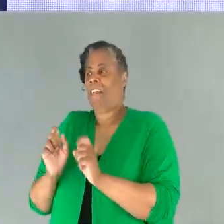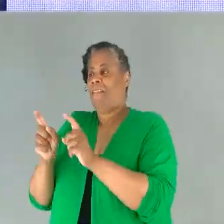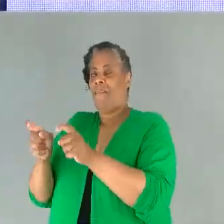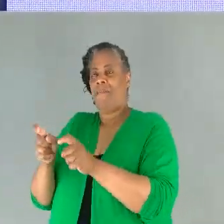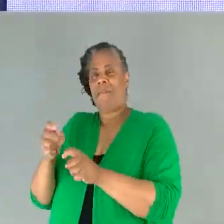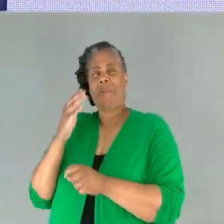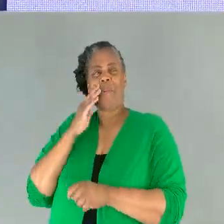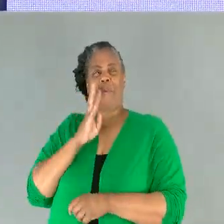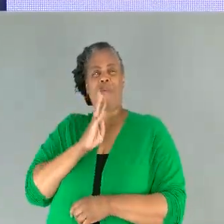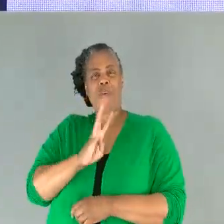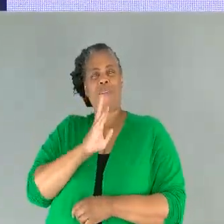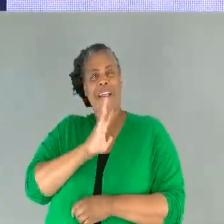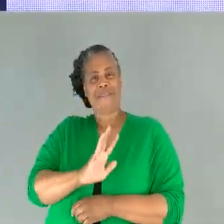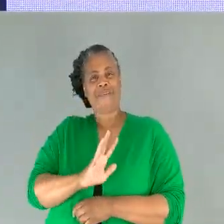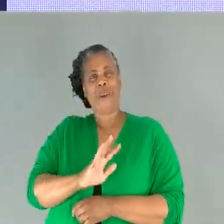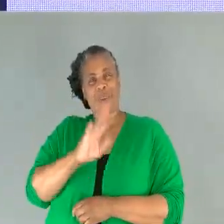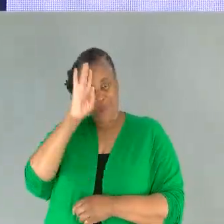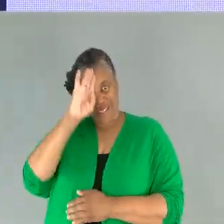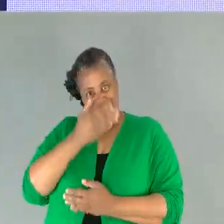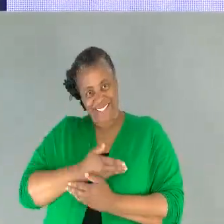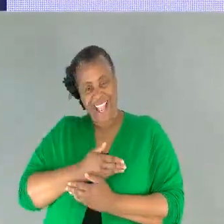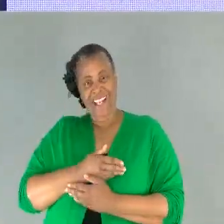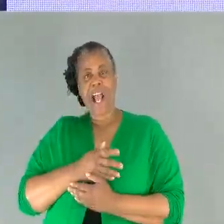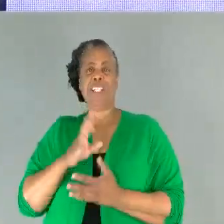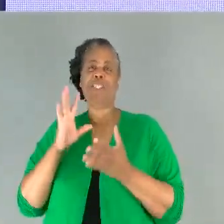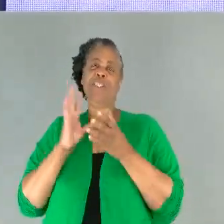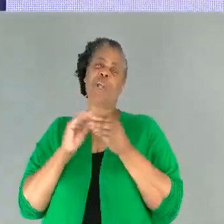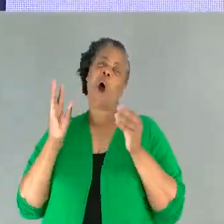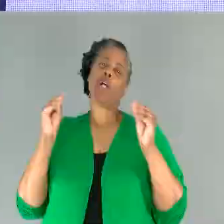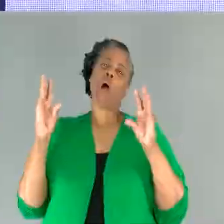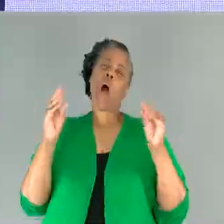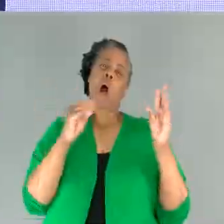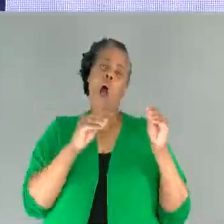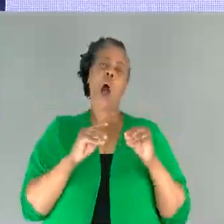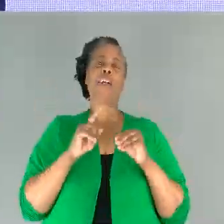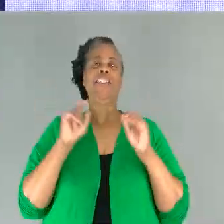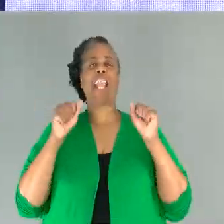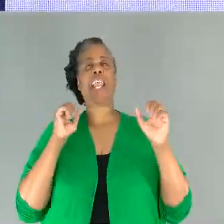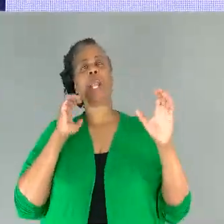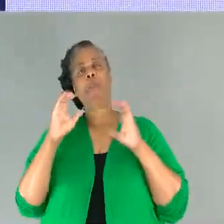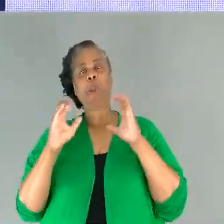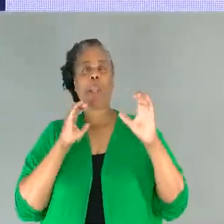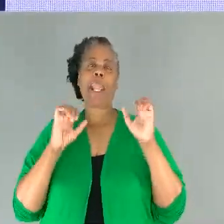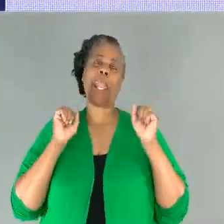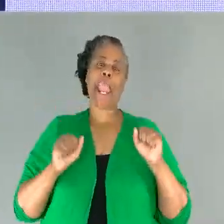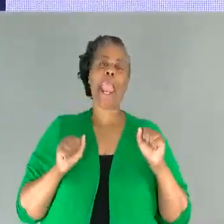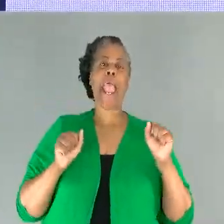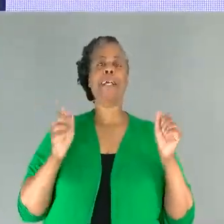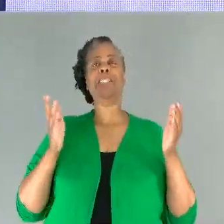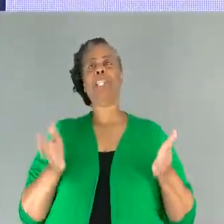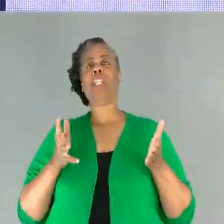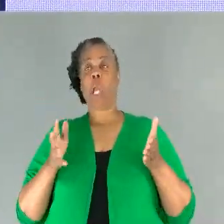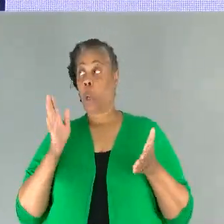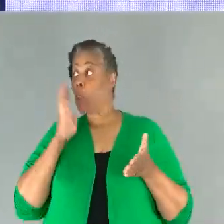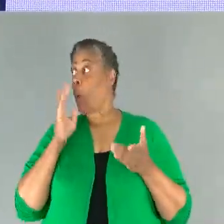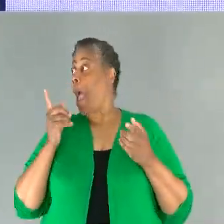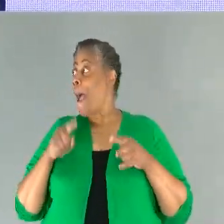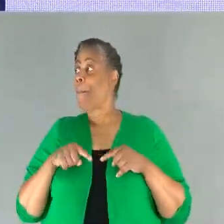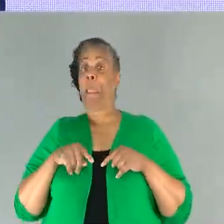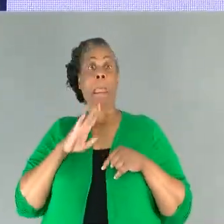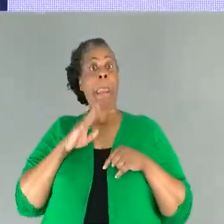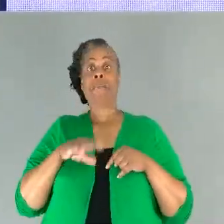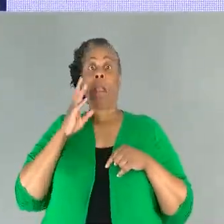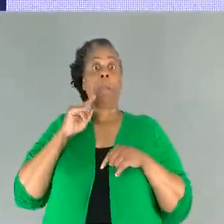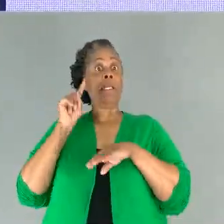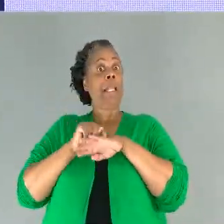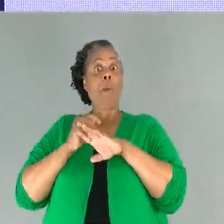now he's 4 or 5 years old, he's able to talk, he's able to communicate, he's well aware of what is happening. He's never been